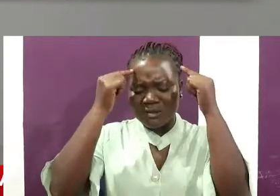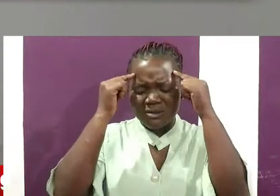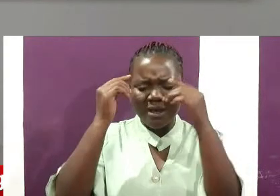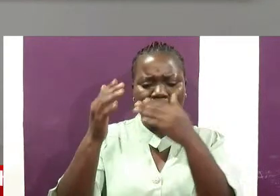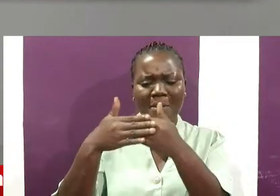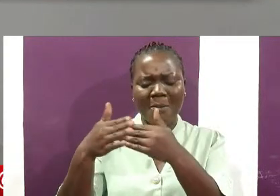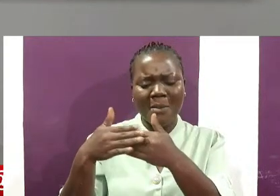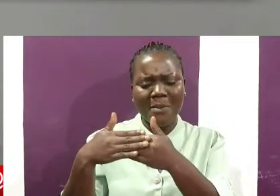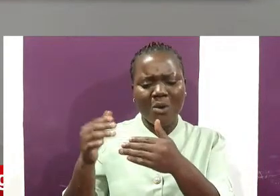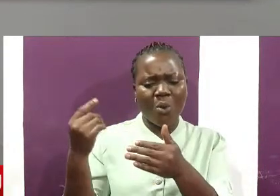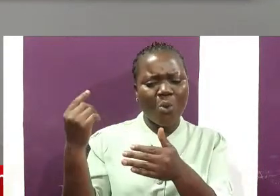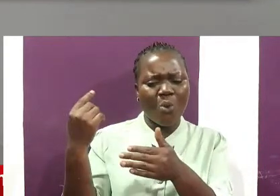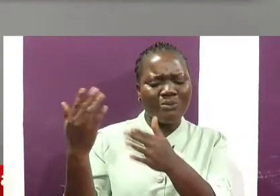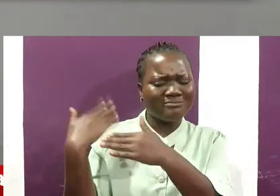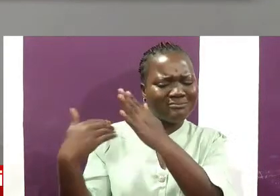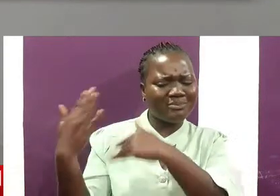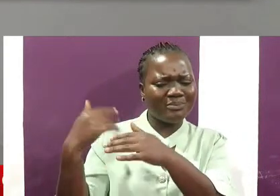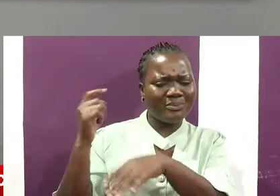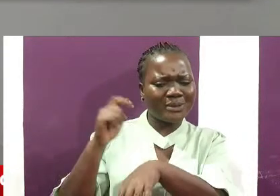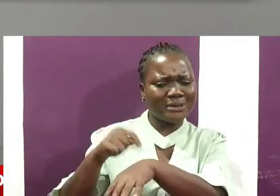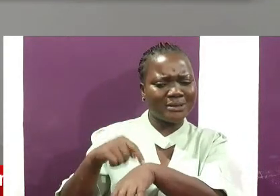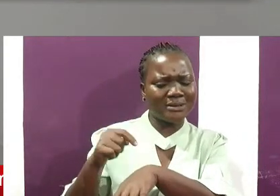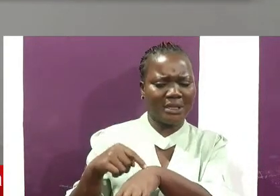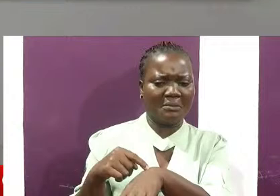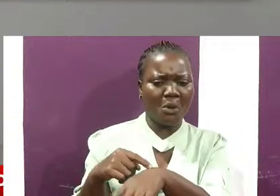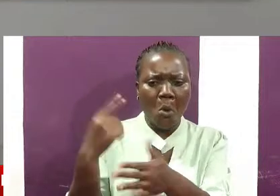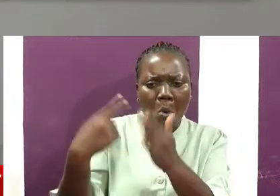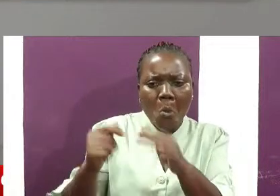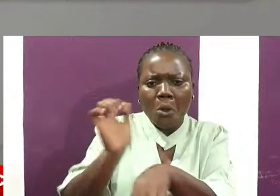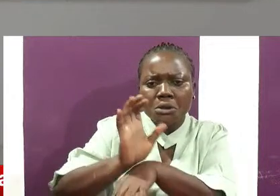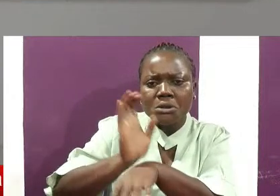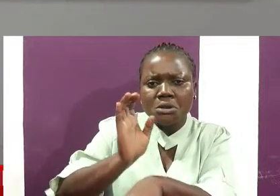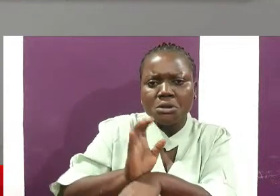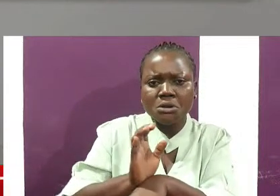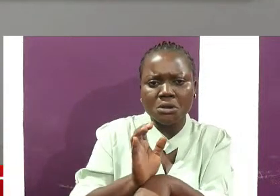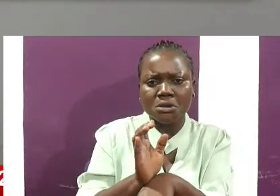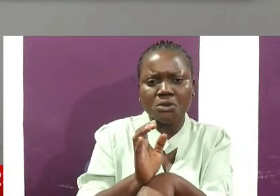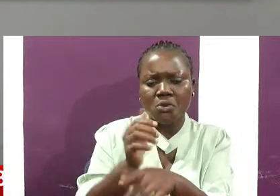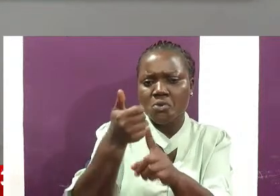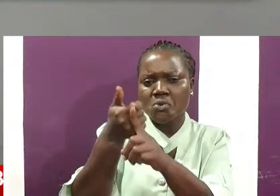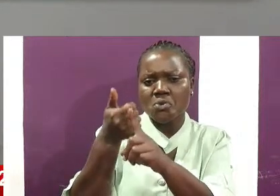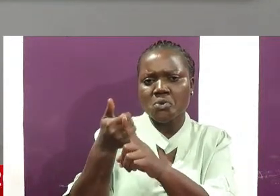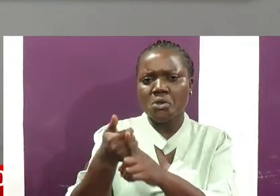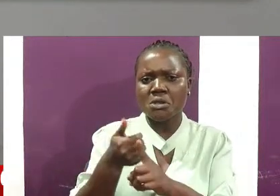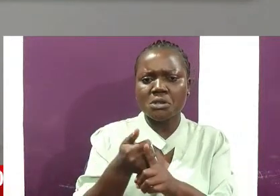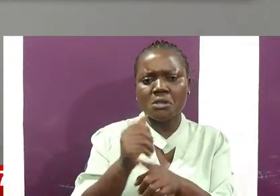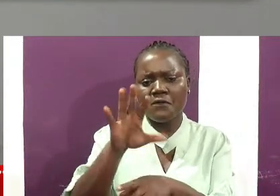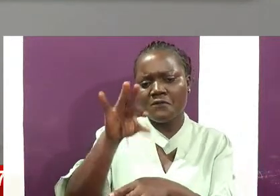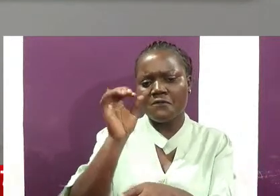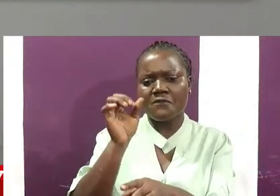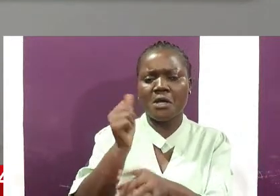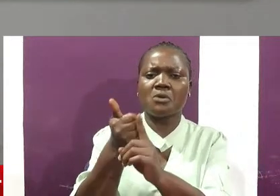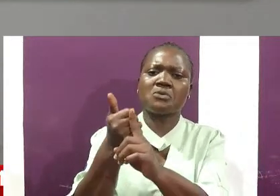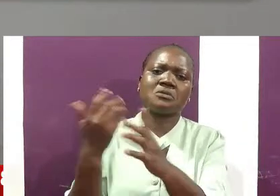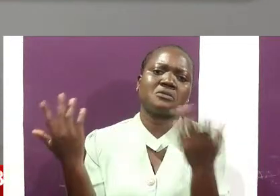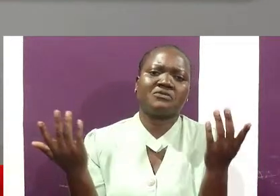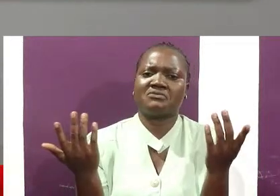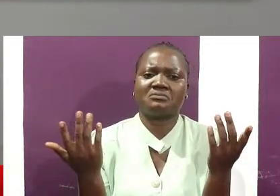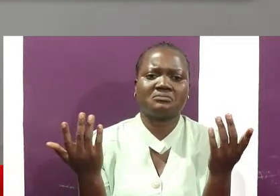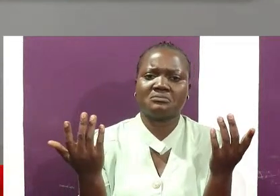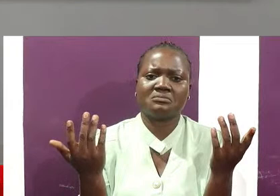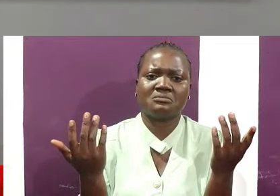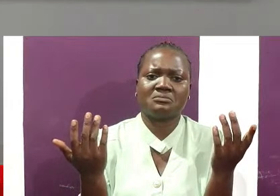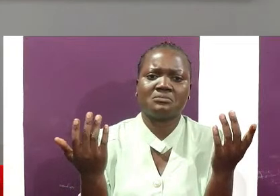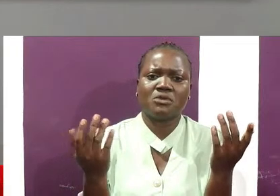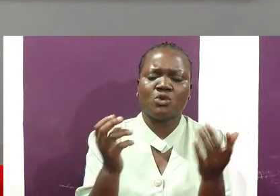of? What church do you find yourself? What would their answer have been? And it said, and they, yeah, two, yeah, boom, come back with 2,000